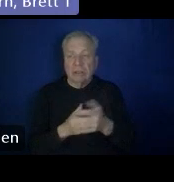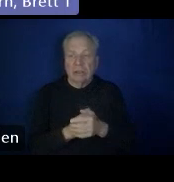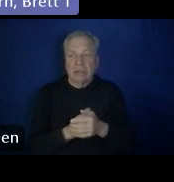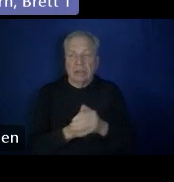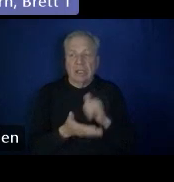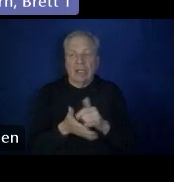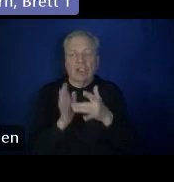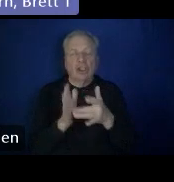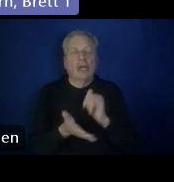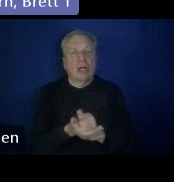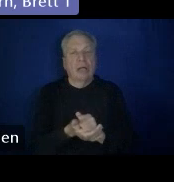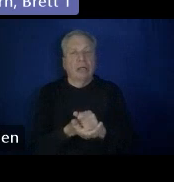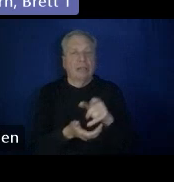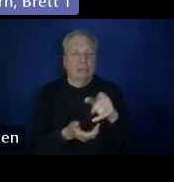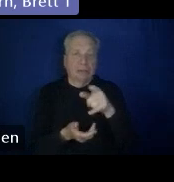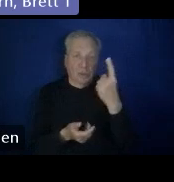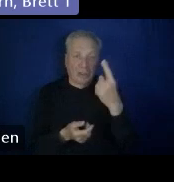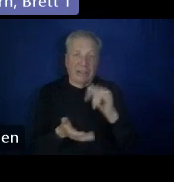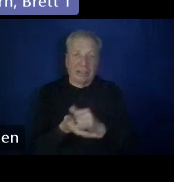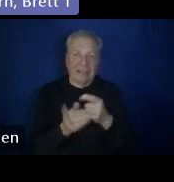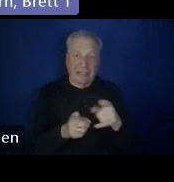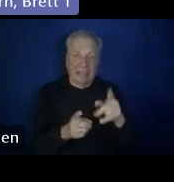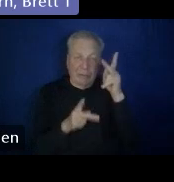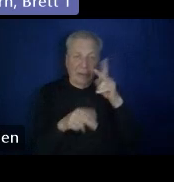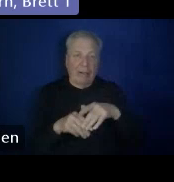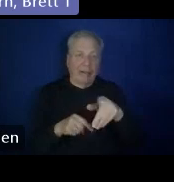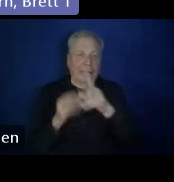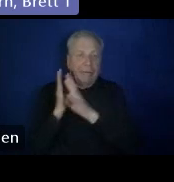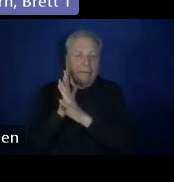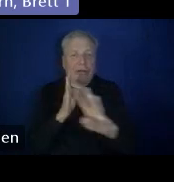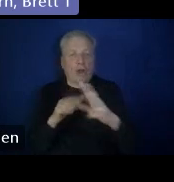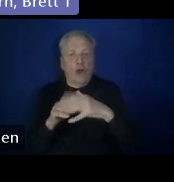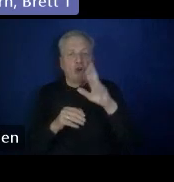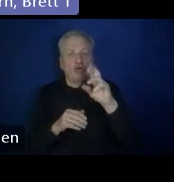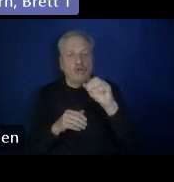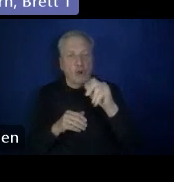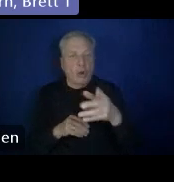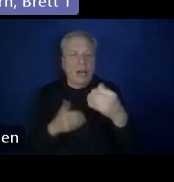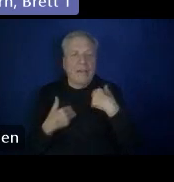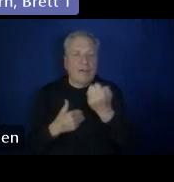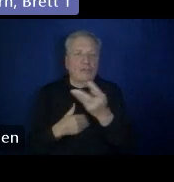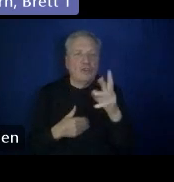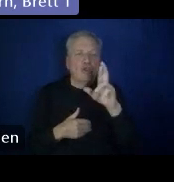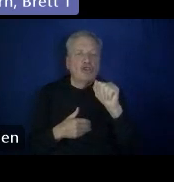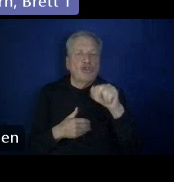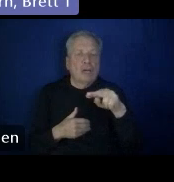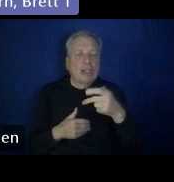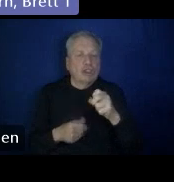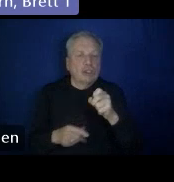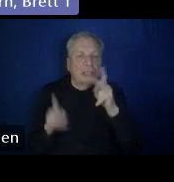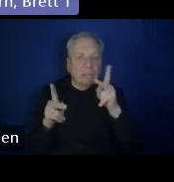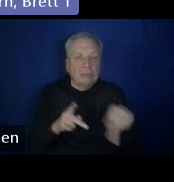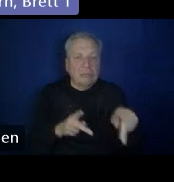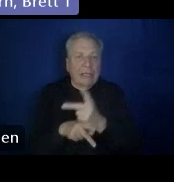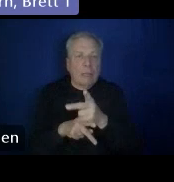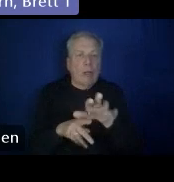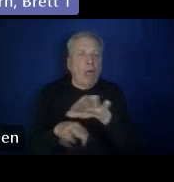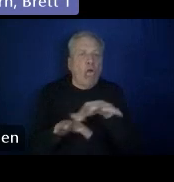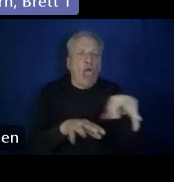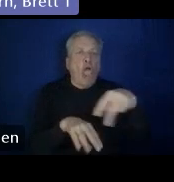indicates a well-managed bear jam. You got everybody lined up along the road. You got a couple rangers here talking to people, keeping people from walking out in the meadow